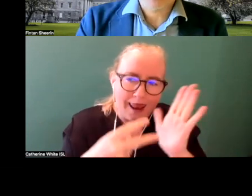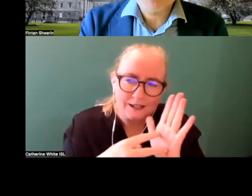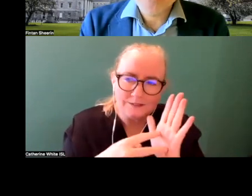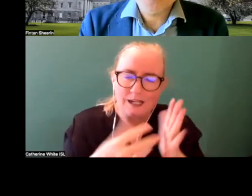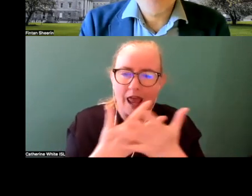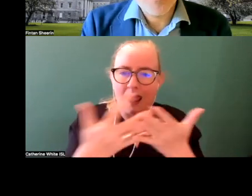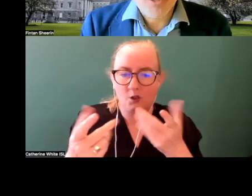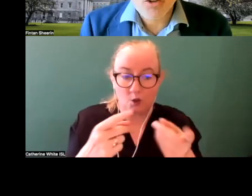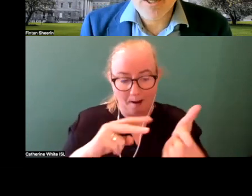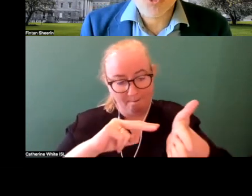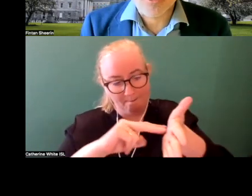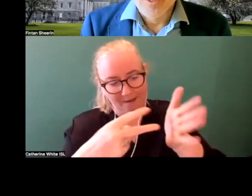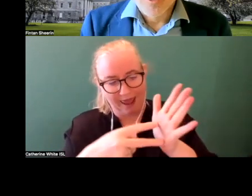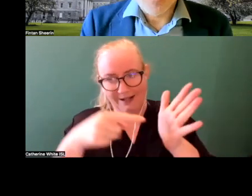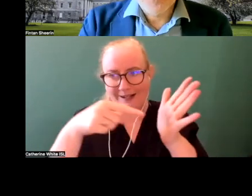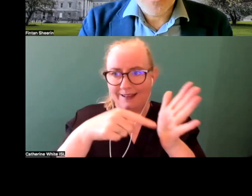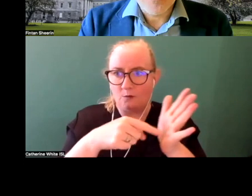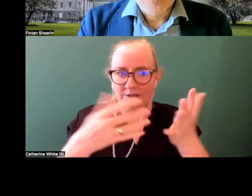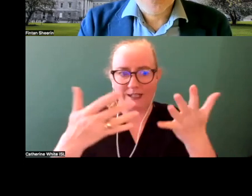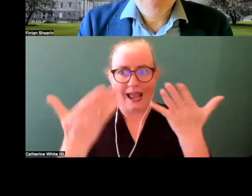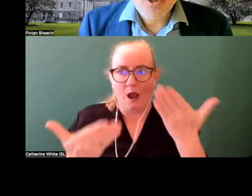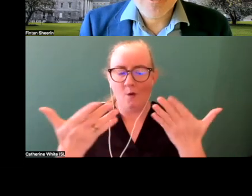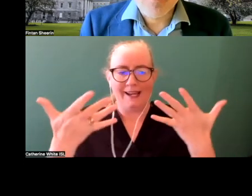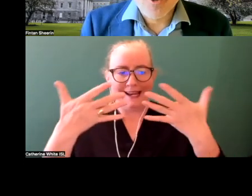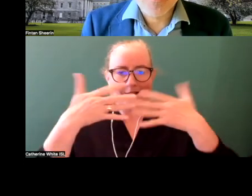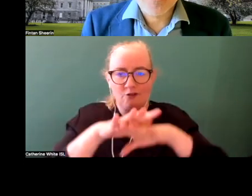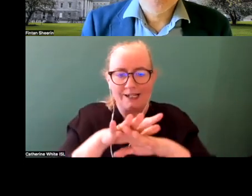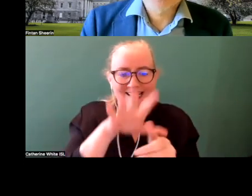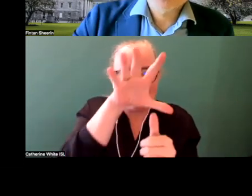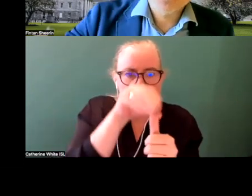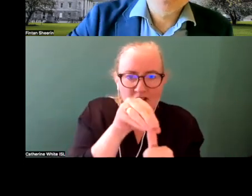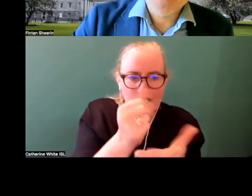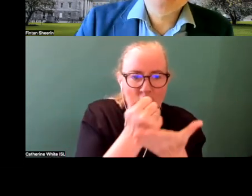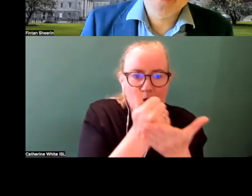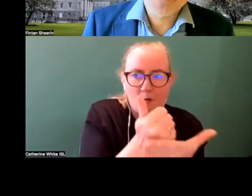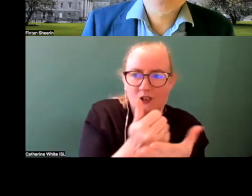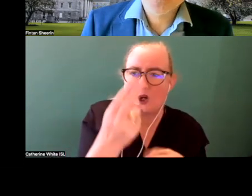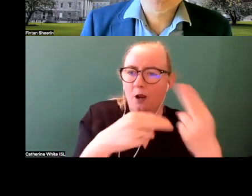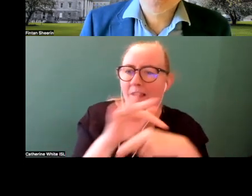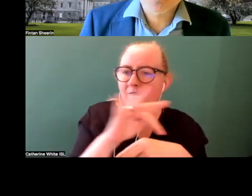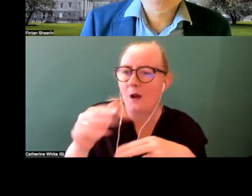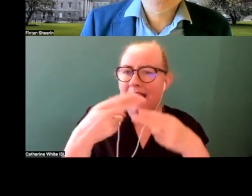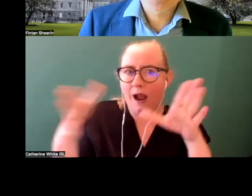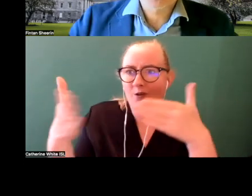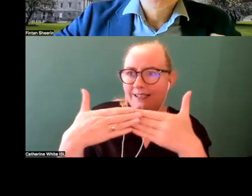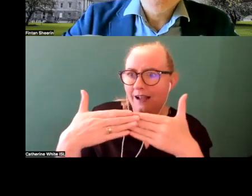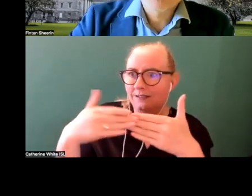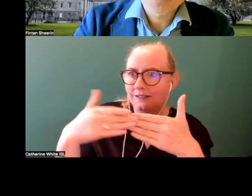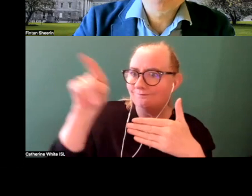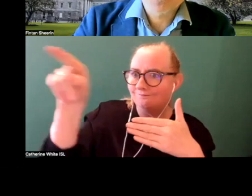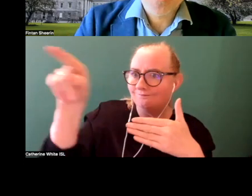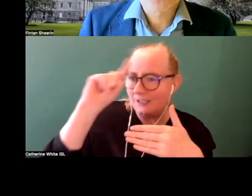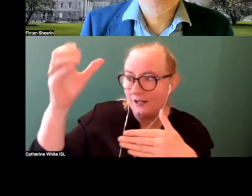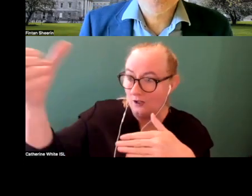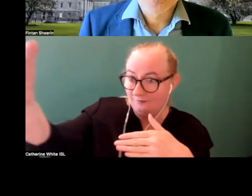into it. That planning was the integration of the specialist supports coming from outside the intellectual disability service and